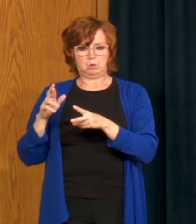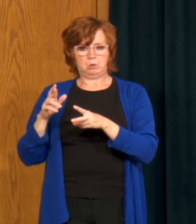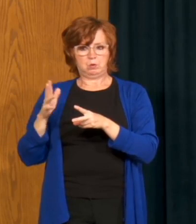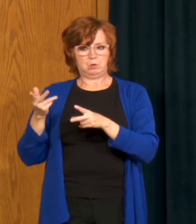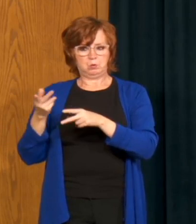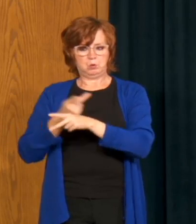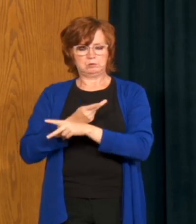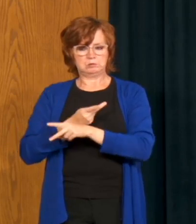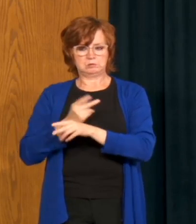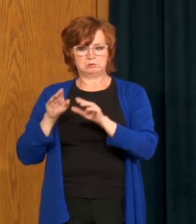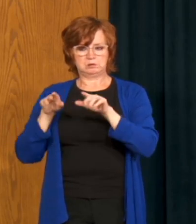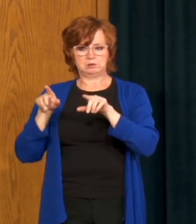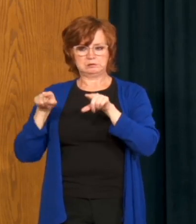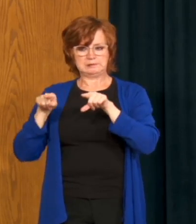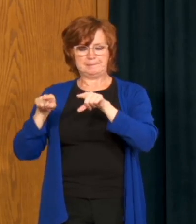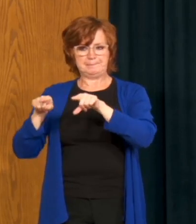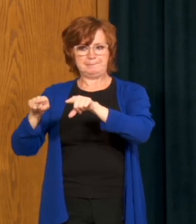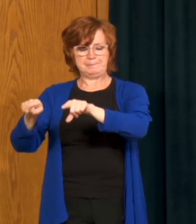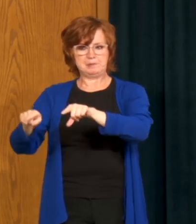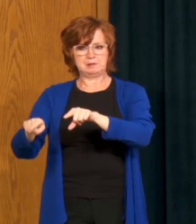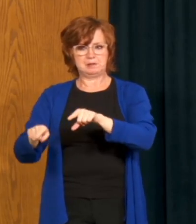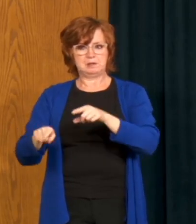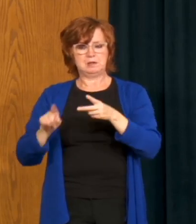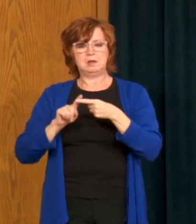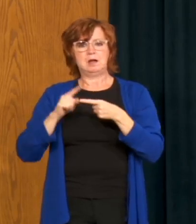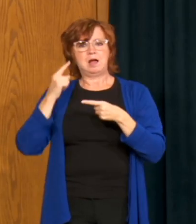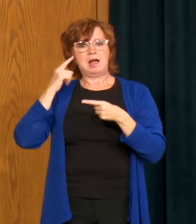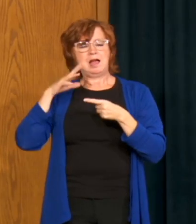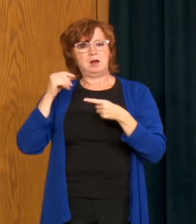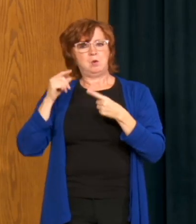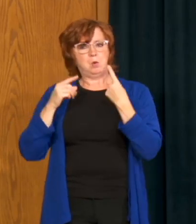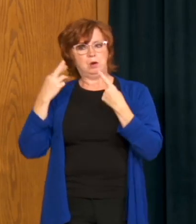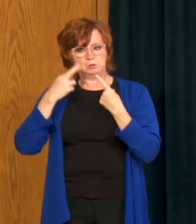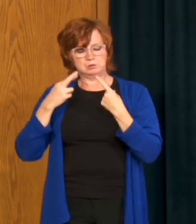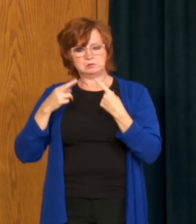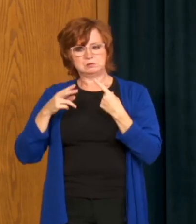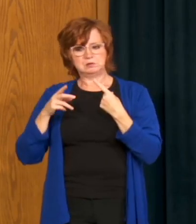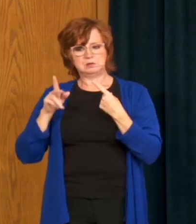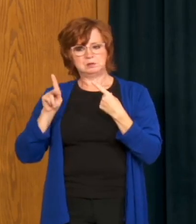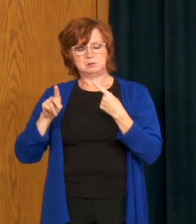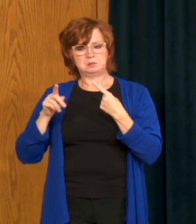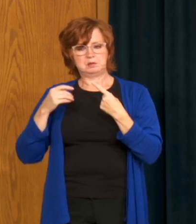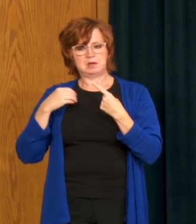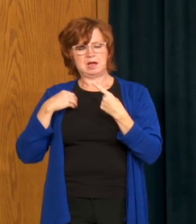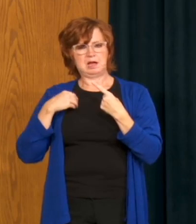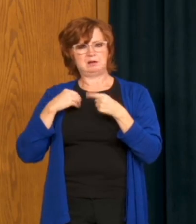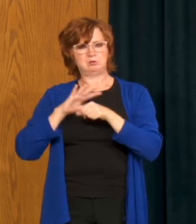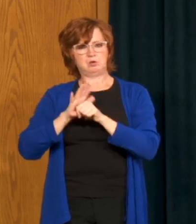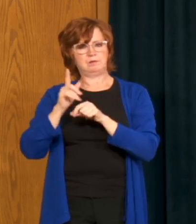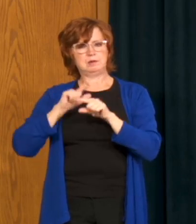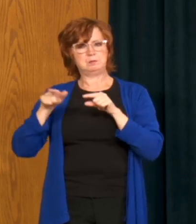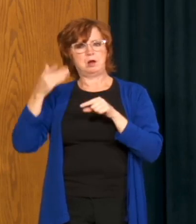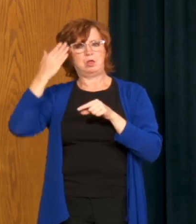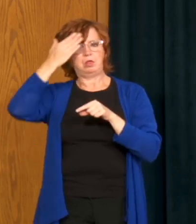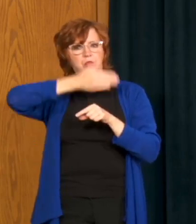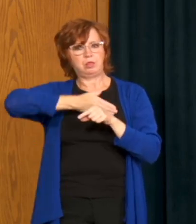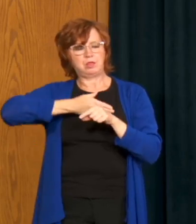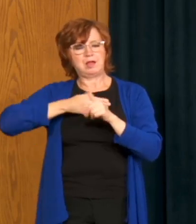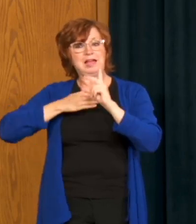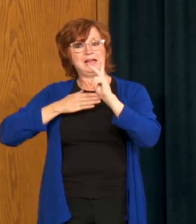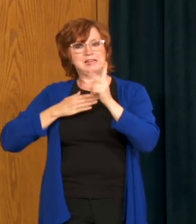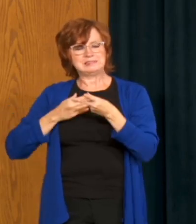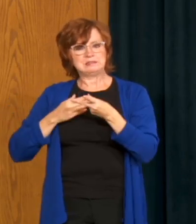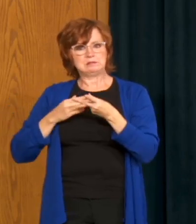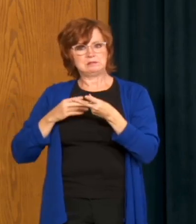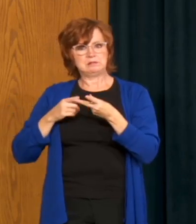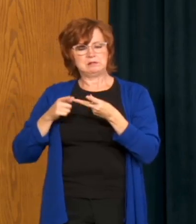So those are 2 reasons why that's valuable to look at. We have that request in. We don't expect to see large numbers, but certainly that's something we would